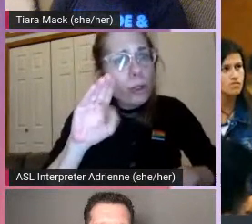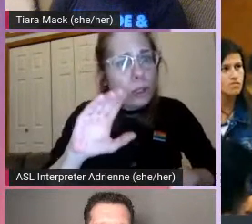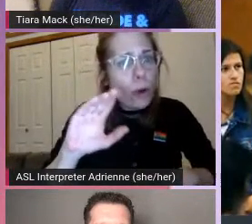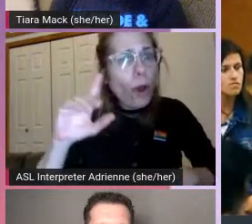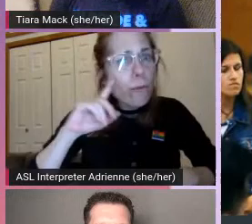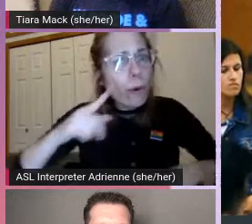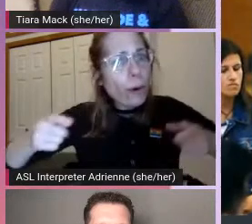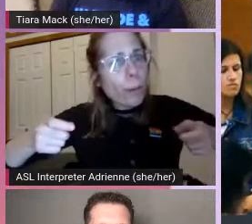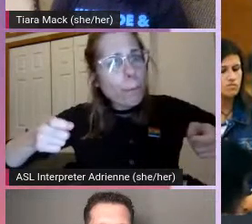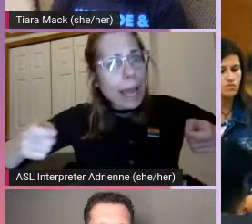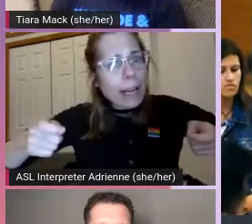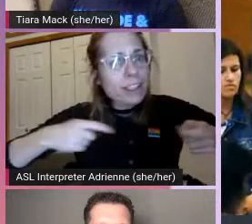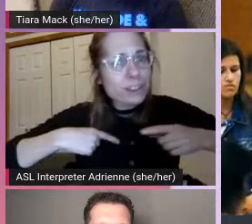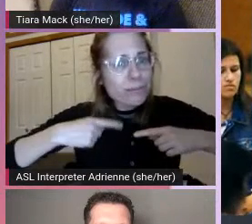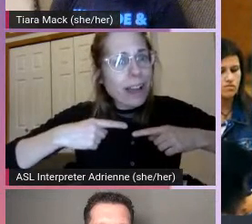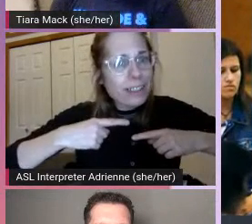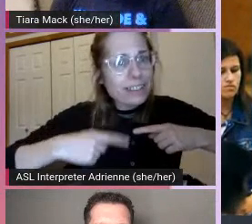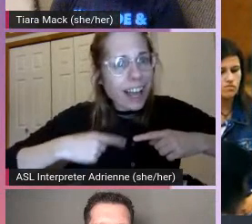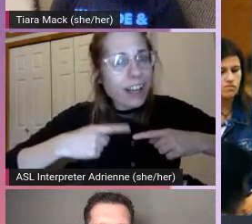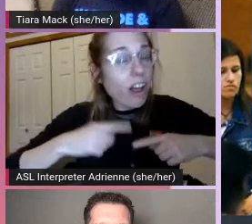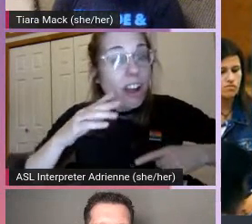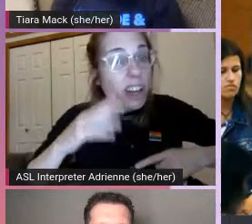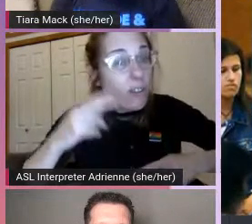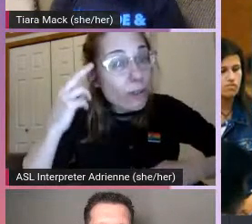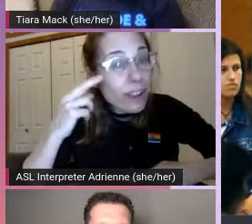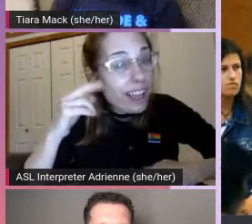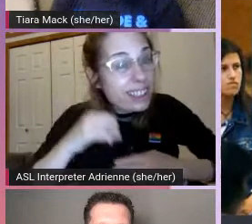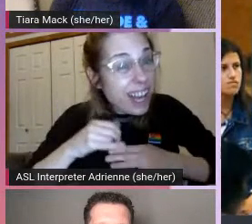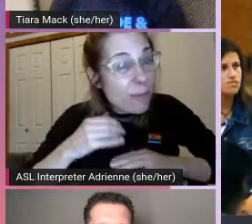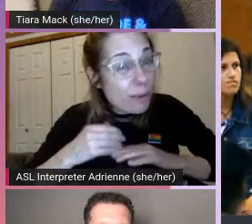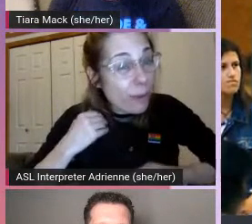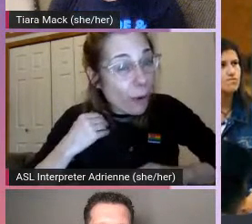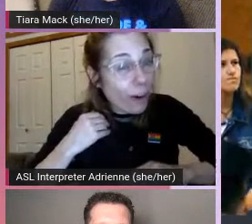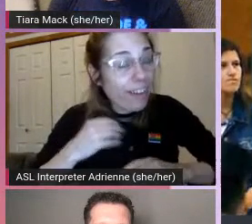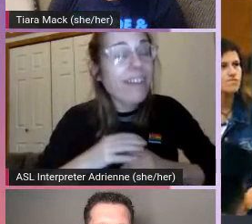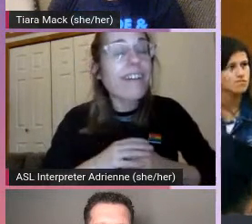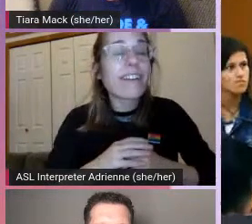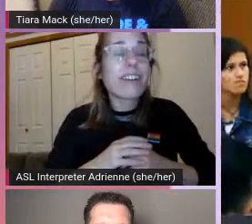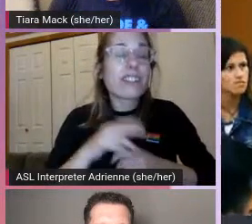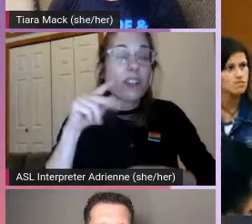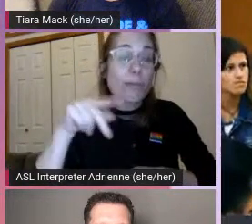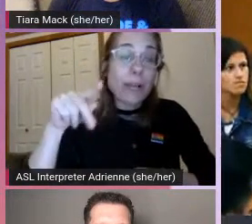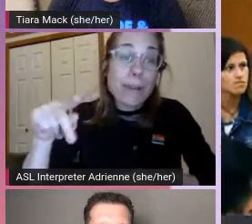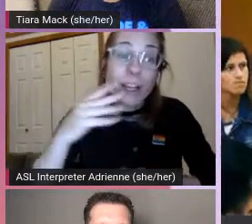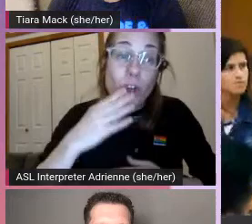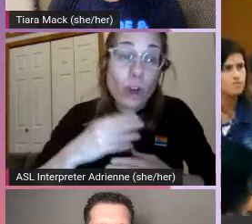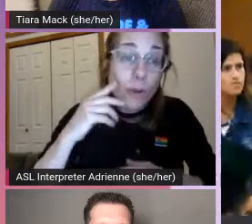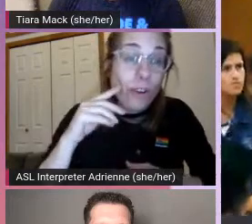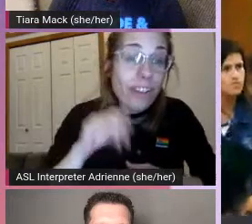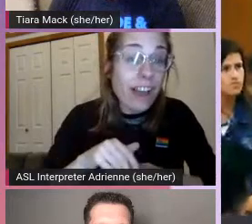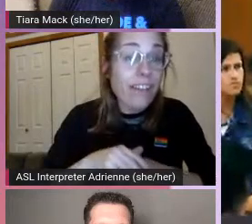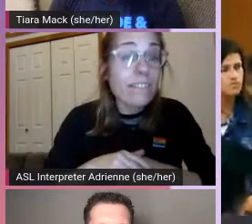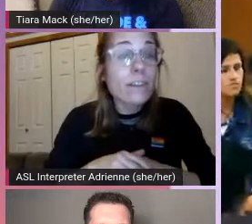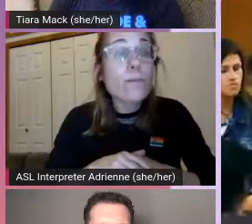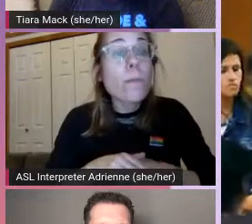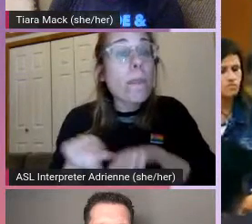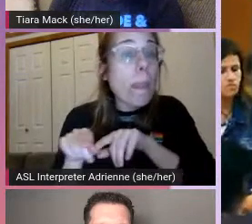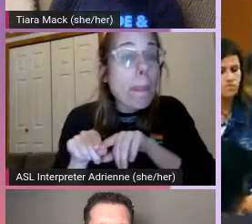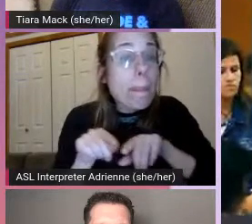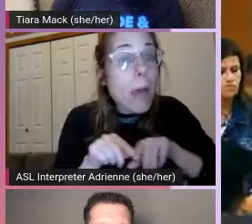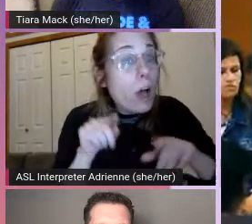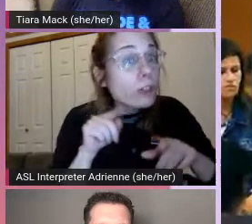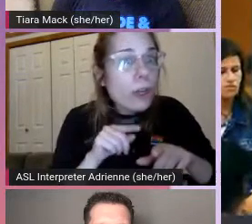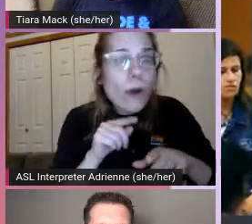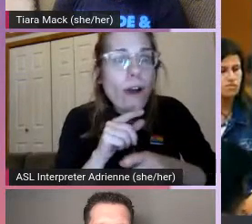grown through the movement of reproductive health rights and justice, I've been able to introduce myself and get to know so many amazing queer activists